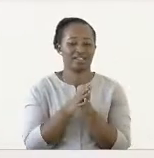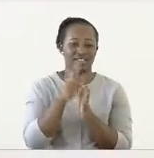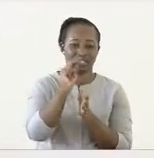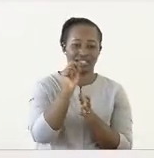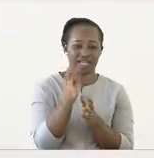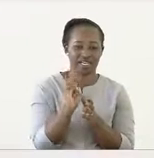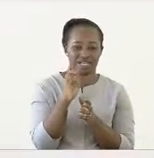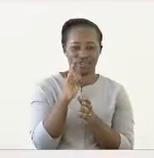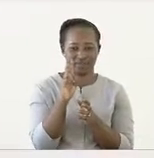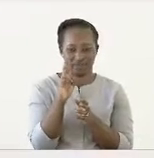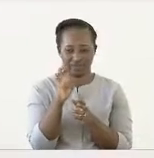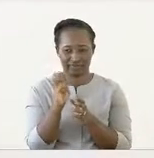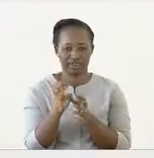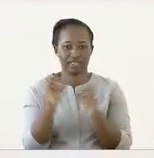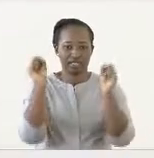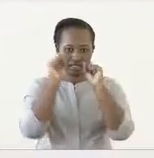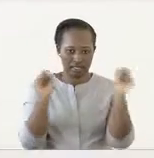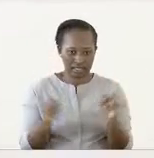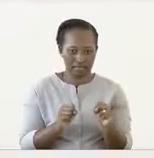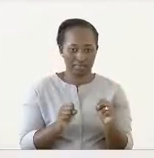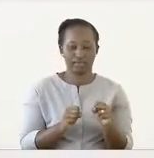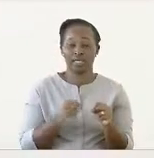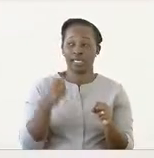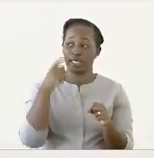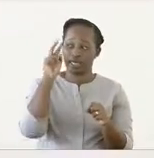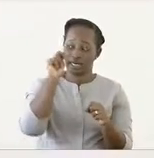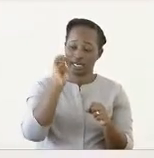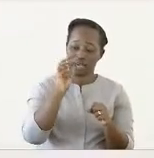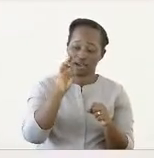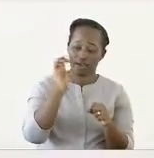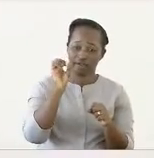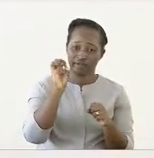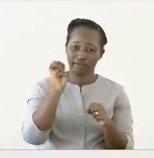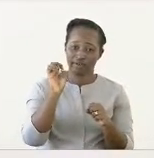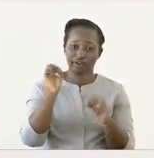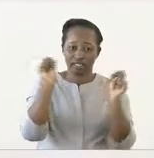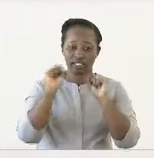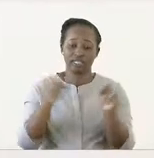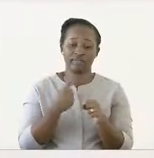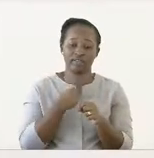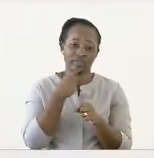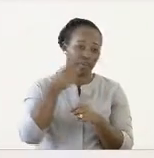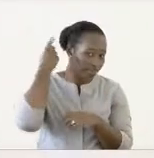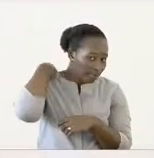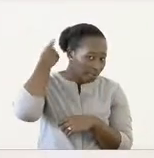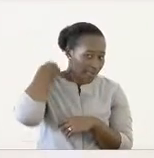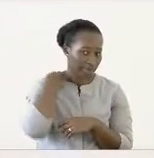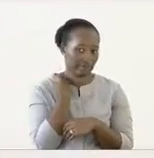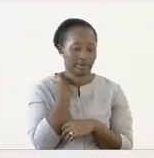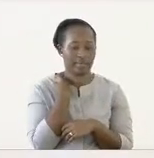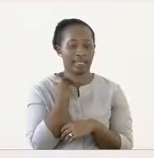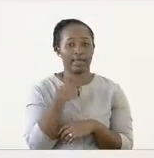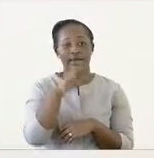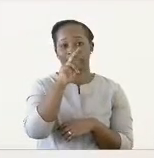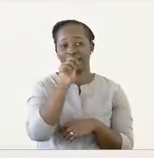If I make about nervous system, I mean the brain and the spinal cord. So it is made up of the brain as well as the nerves. The